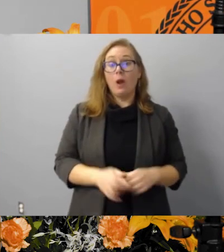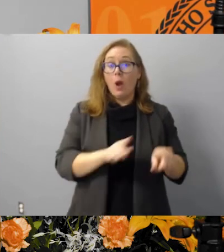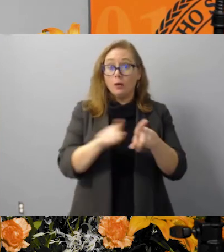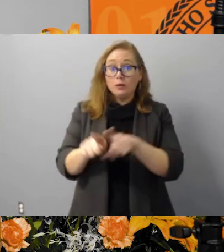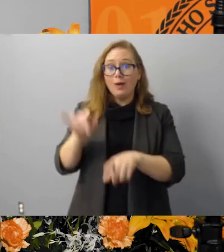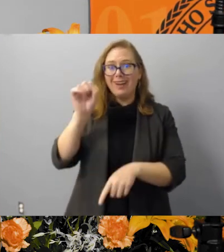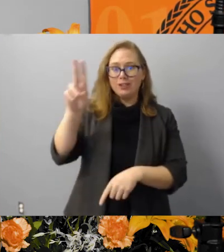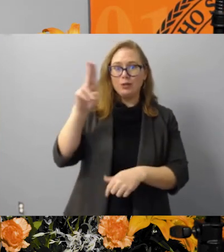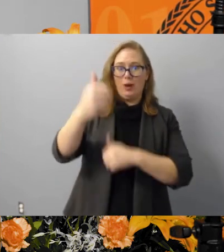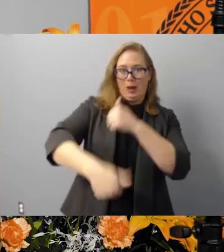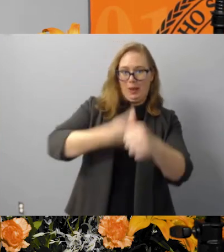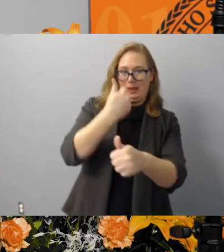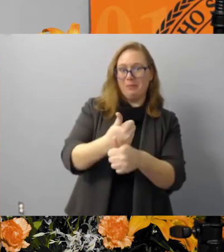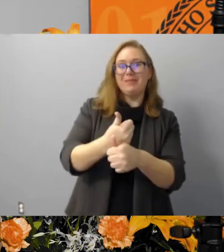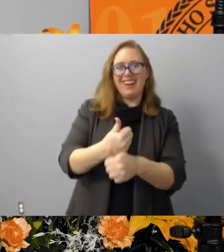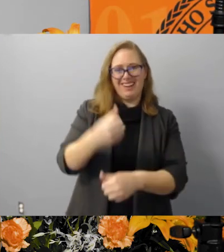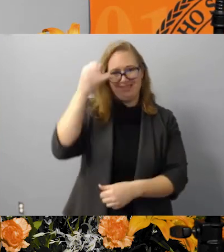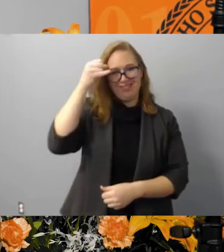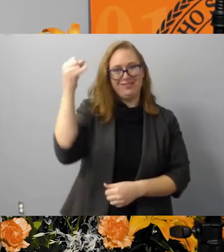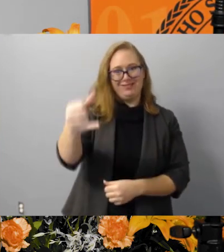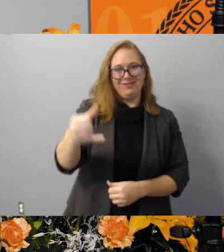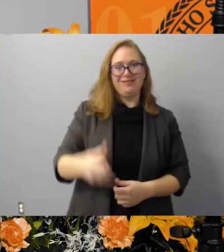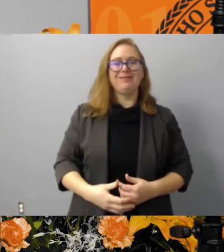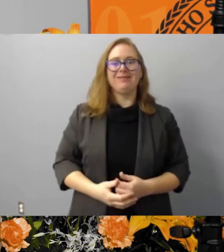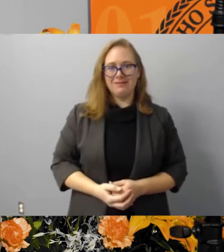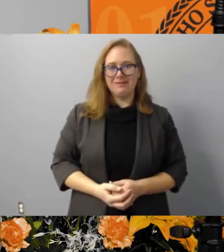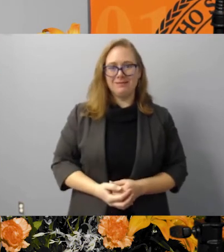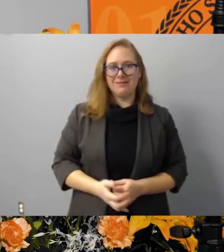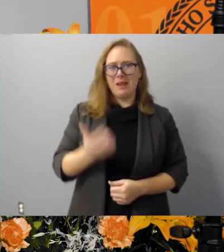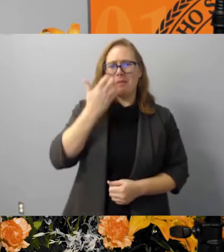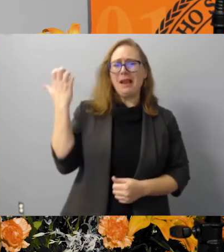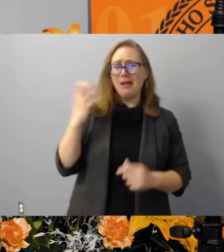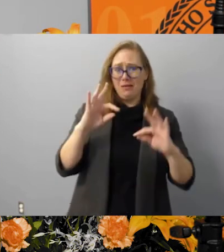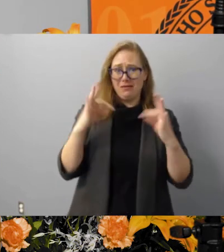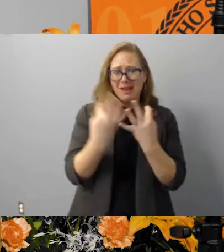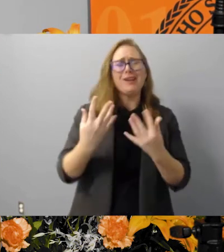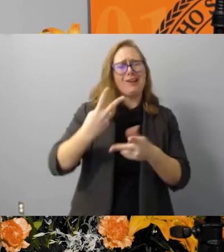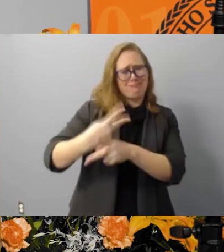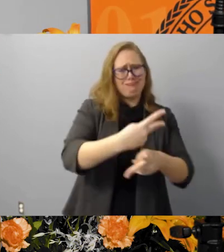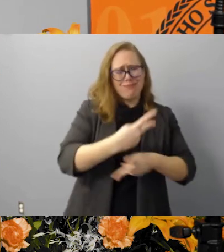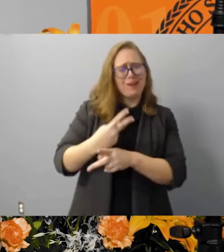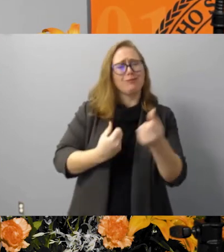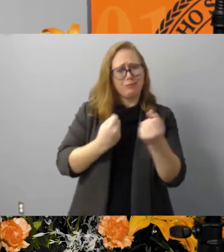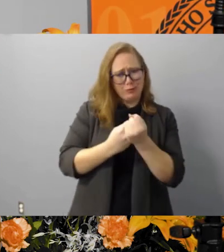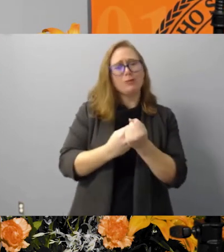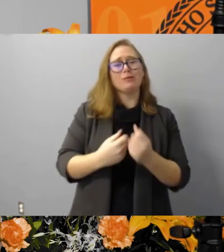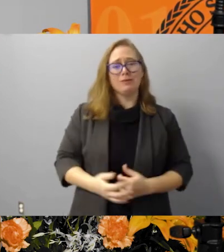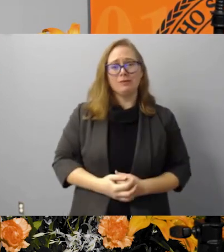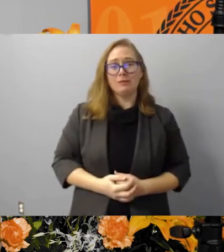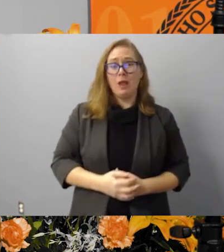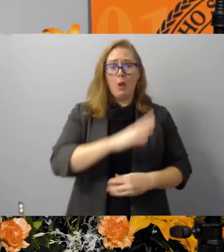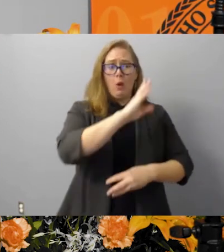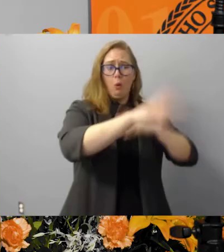Association. This Bengal family is here to support you as you go out into the world and pursue the